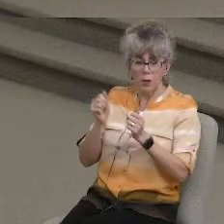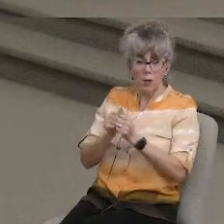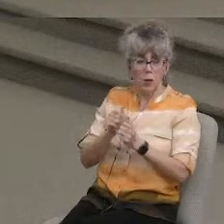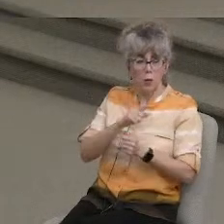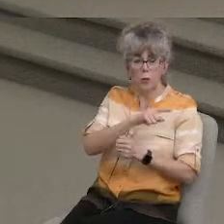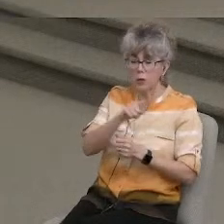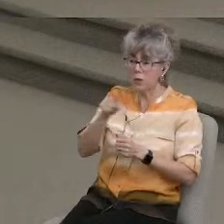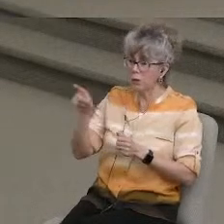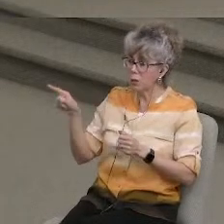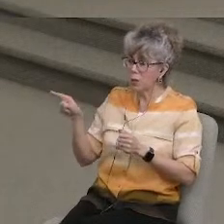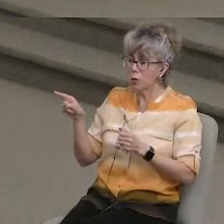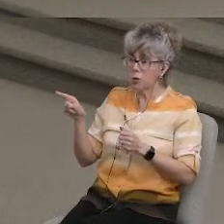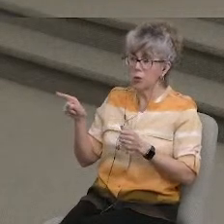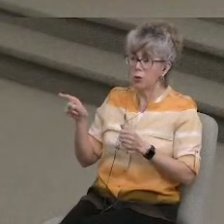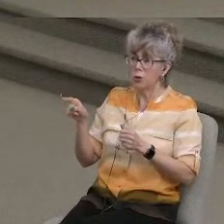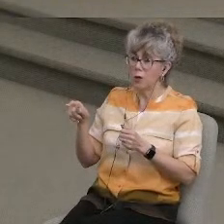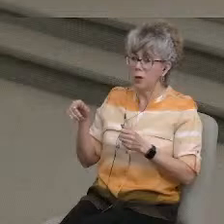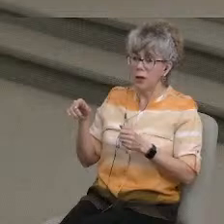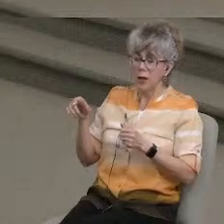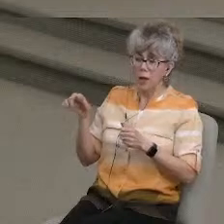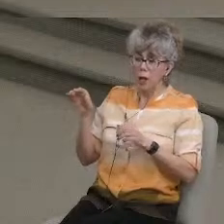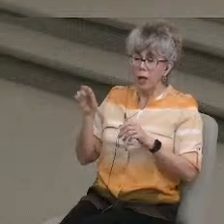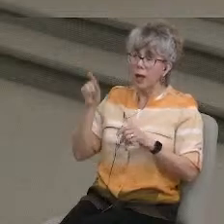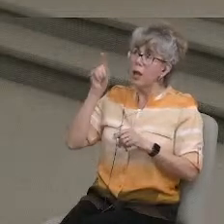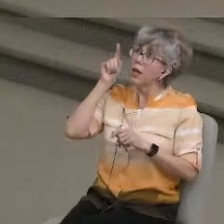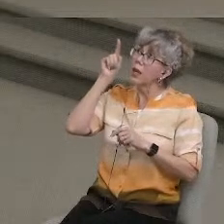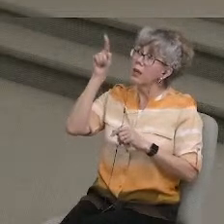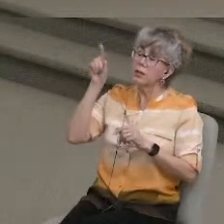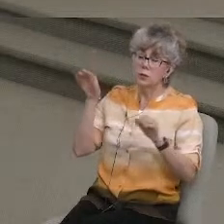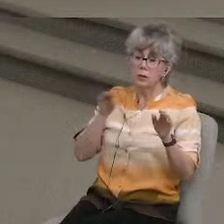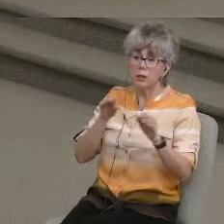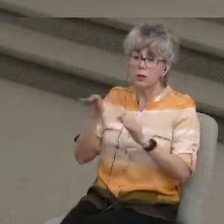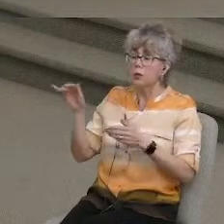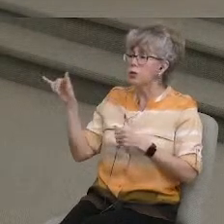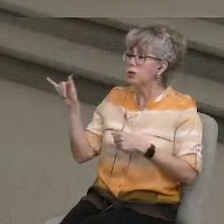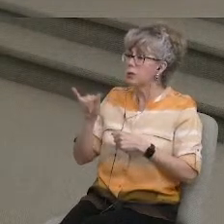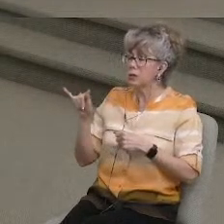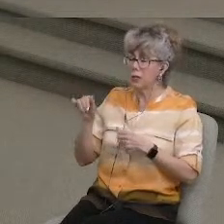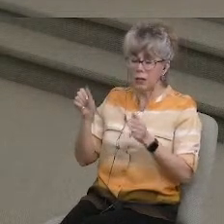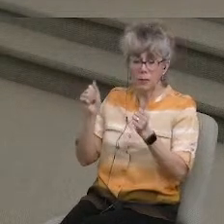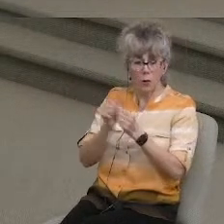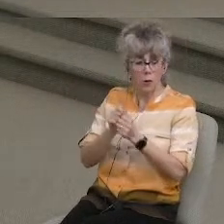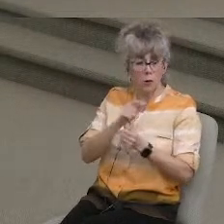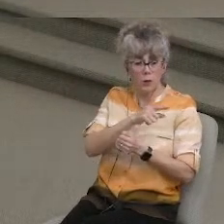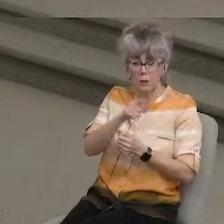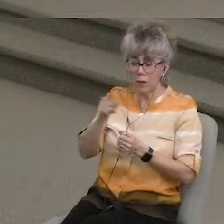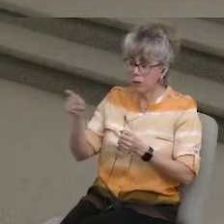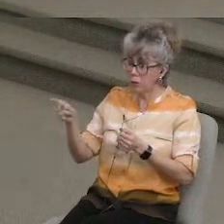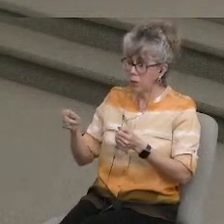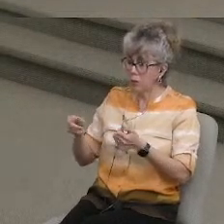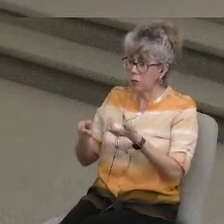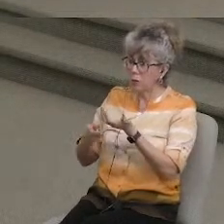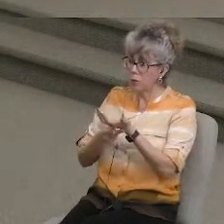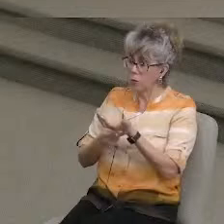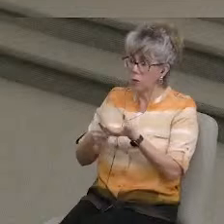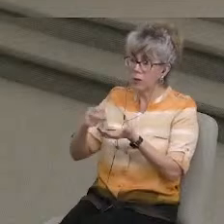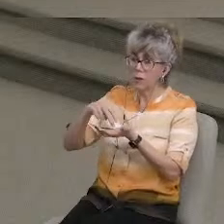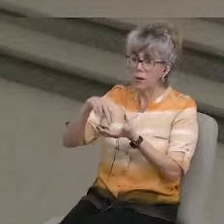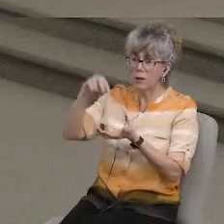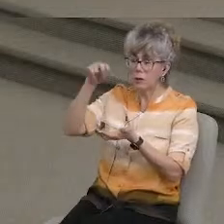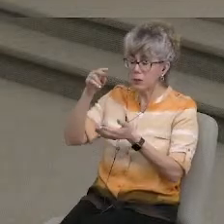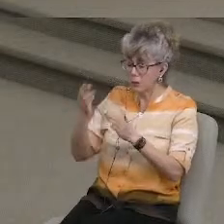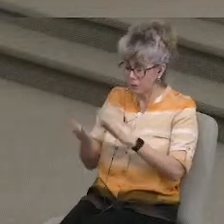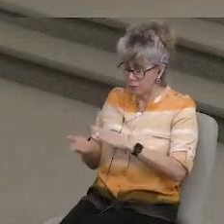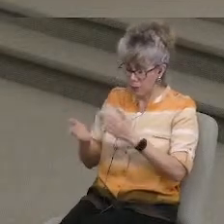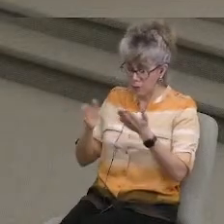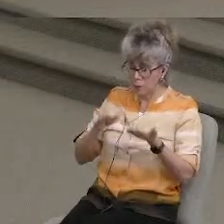body by the same Spirit living within you. There's a double promise there that the power of